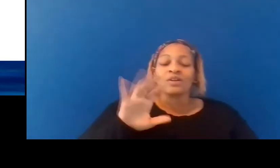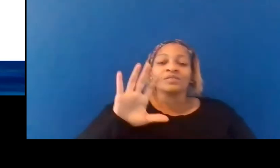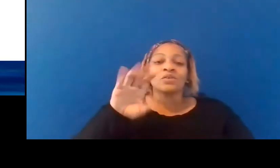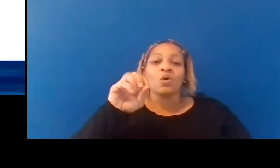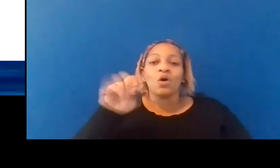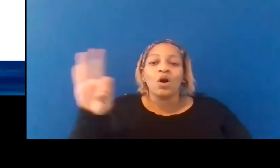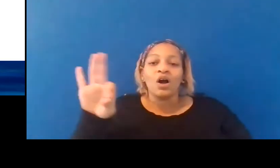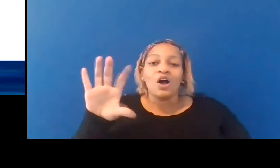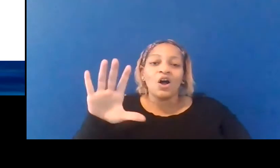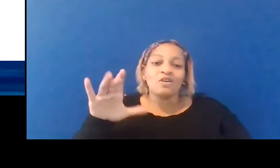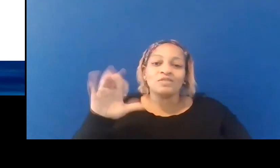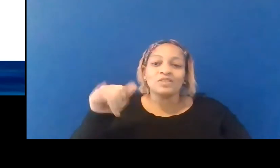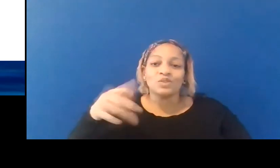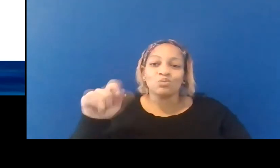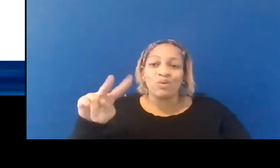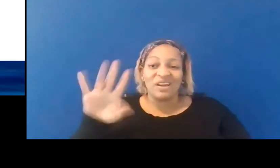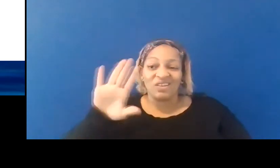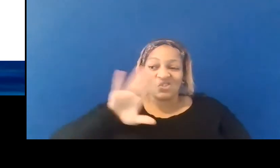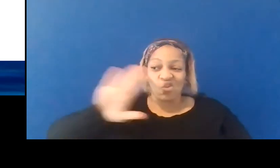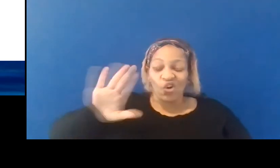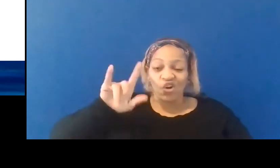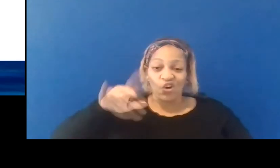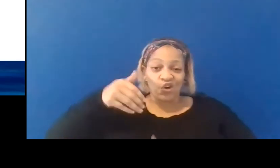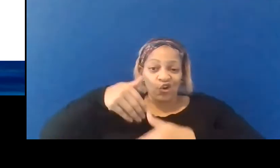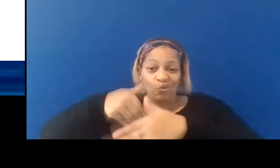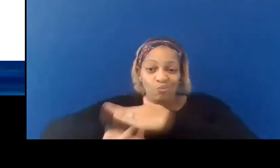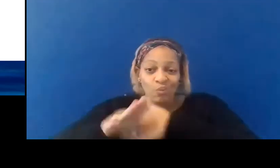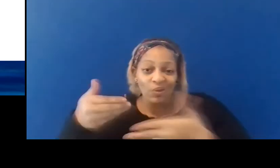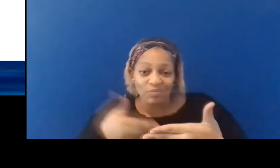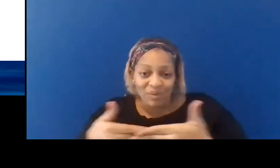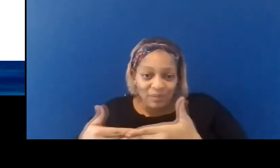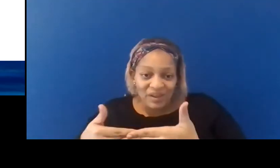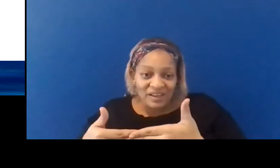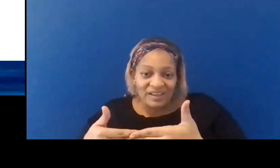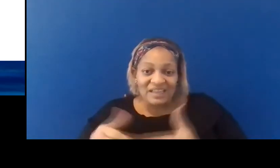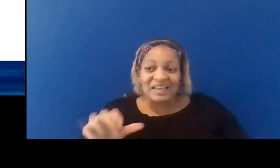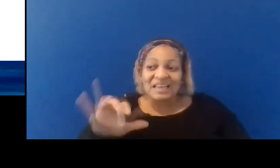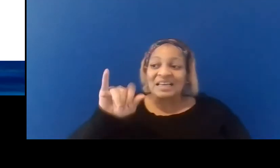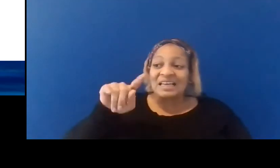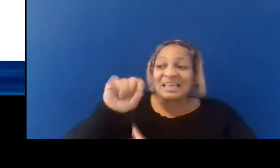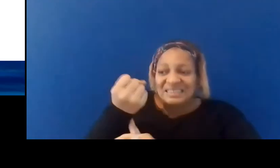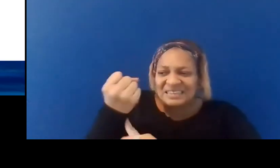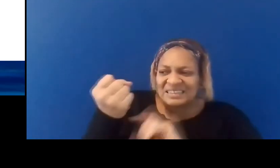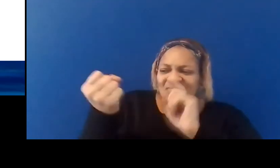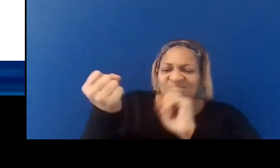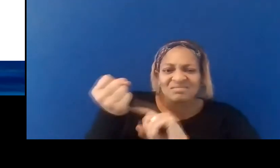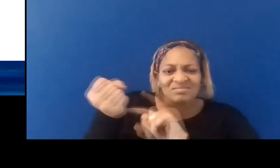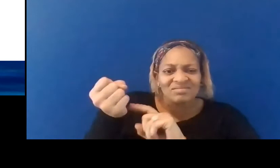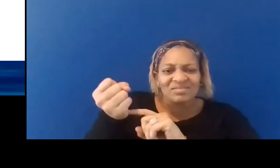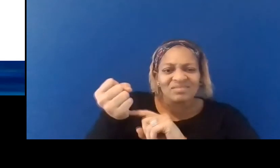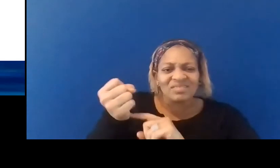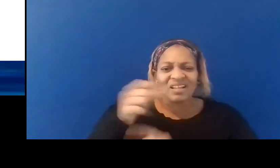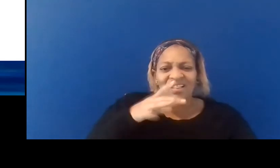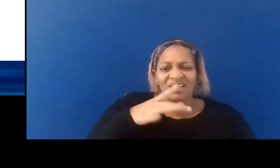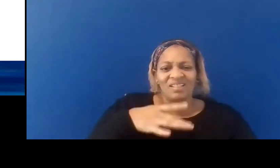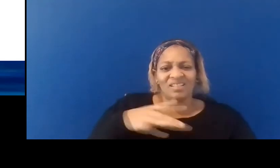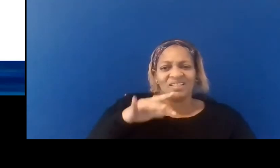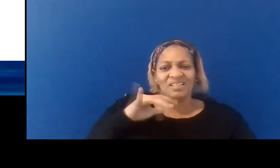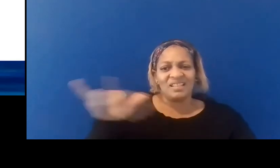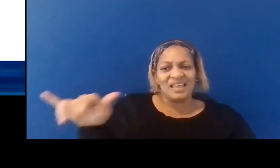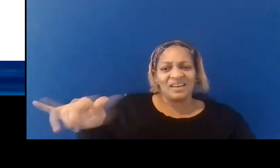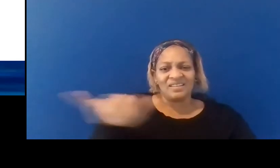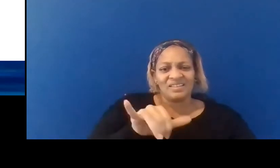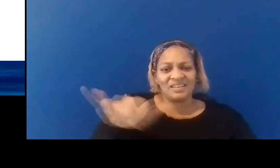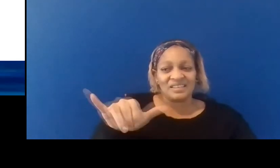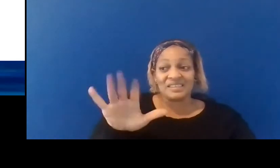paused and was like, what is he doing? And then he goes, it's likeness. Wait, he did it again. His